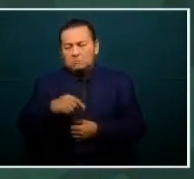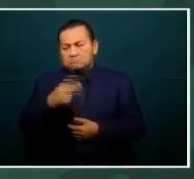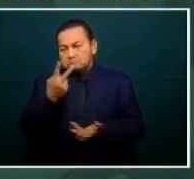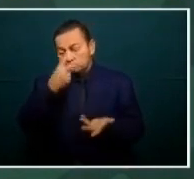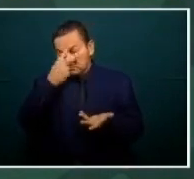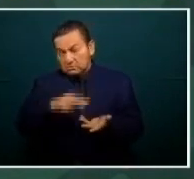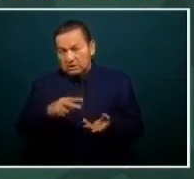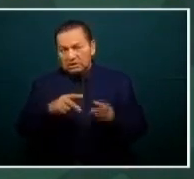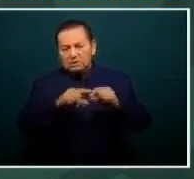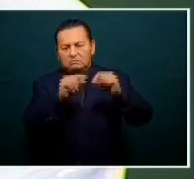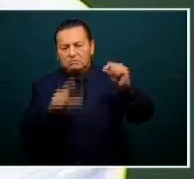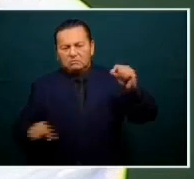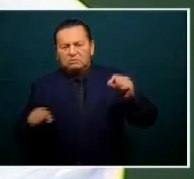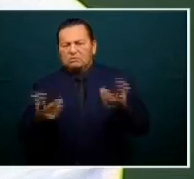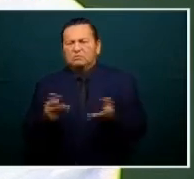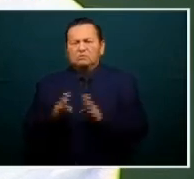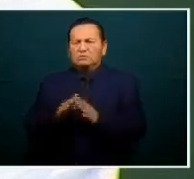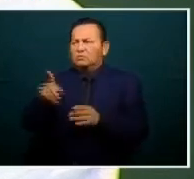because